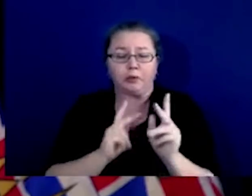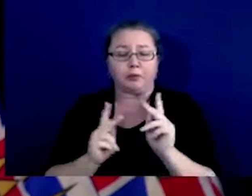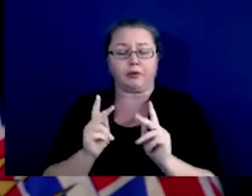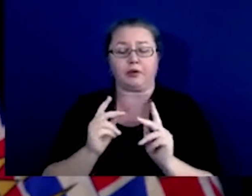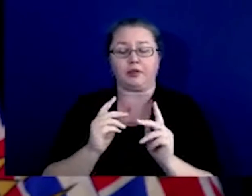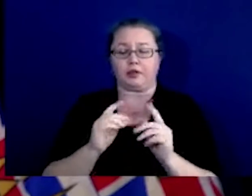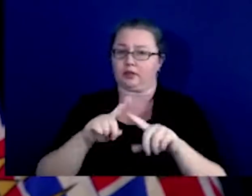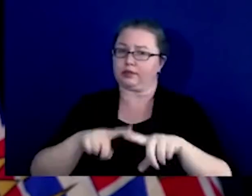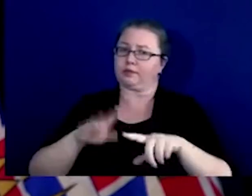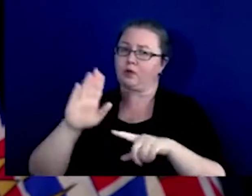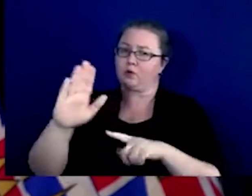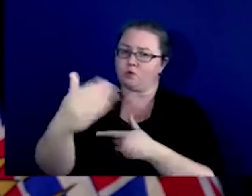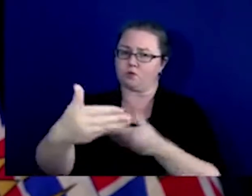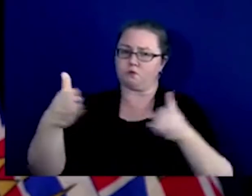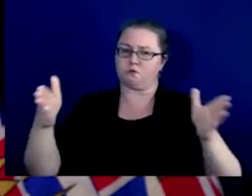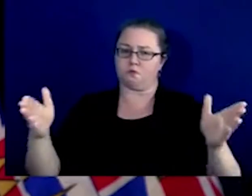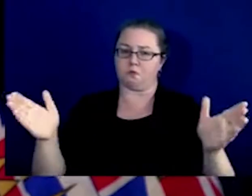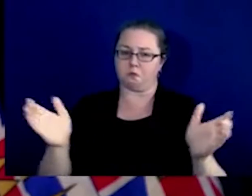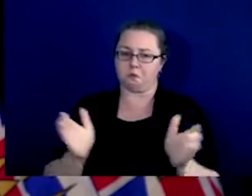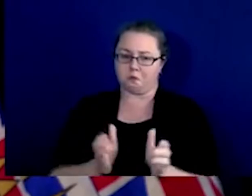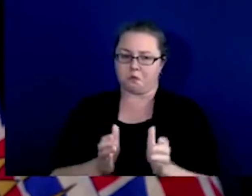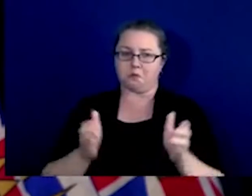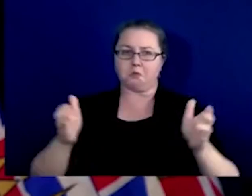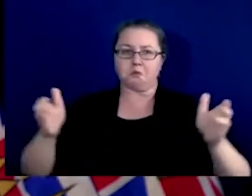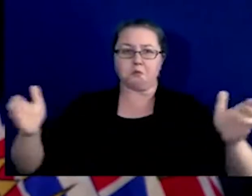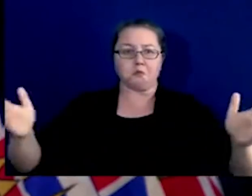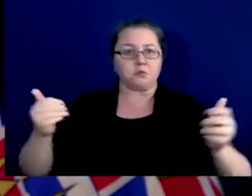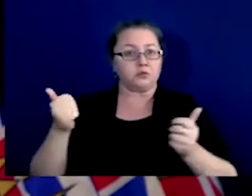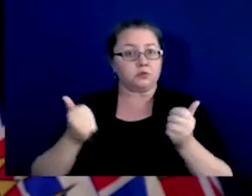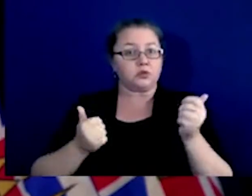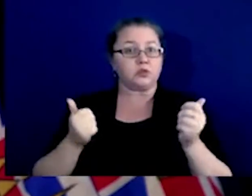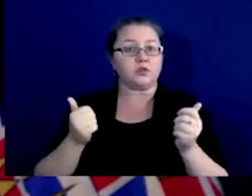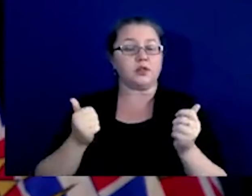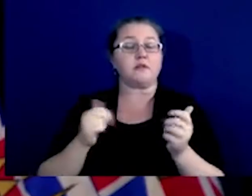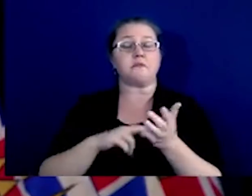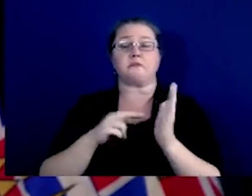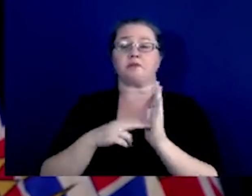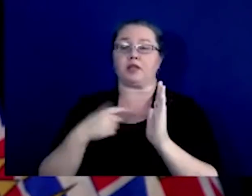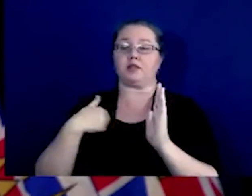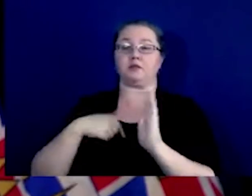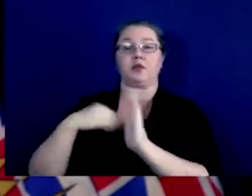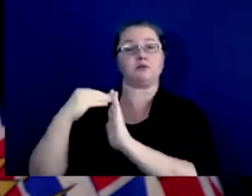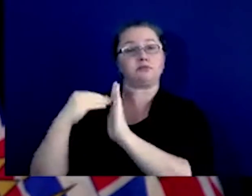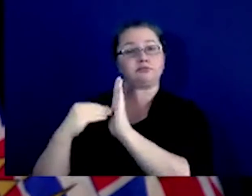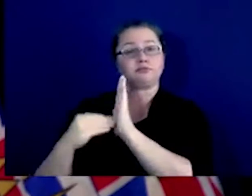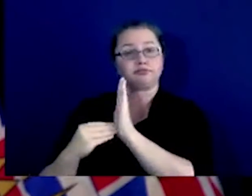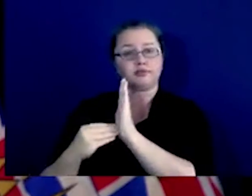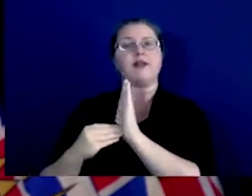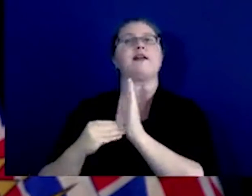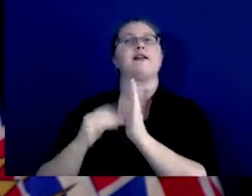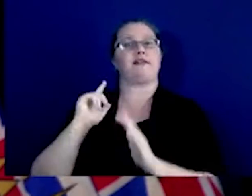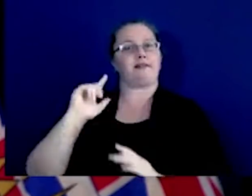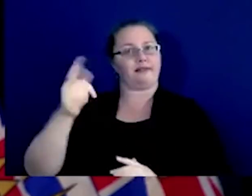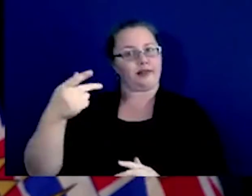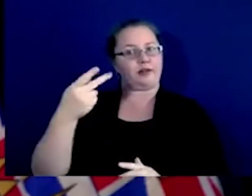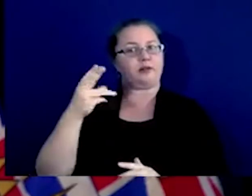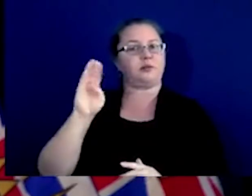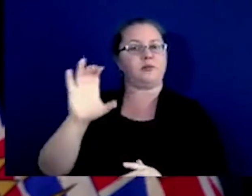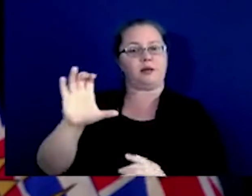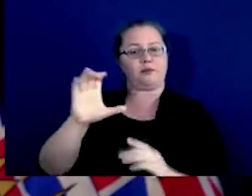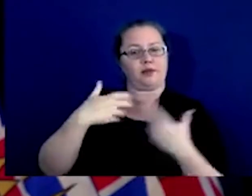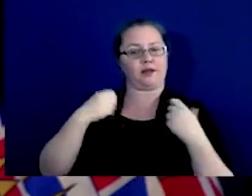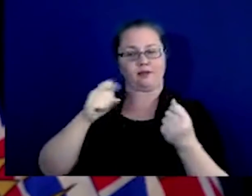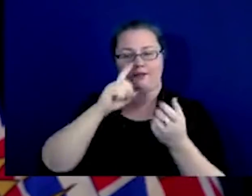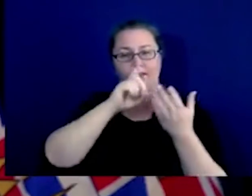your team. So now's a good time to review your COVID safety plan and to talk to the experts at WorkSafe